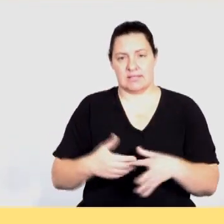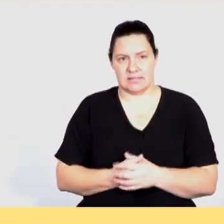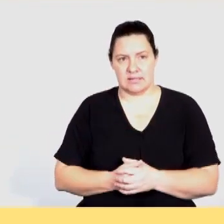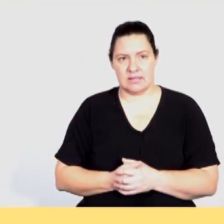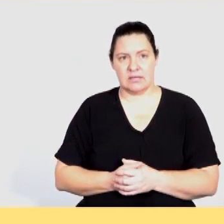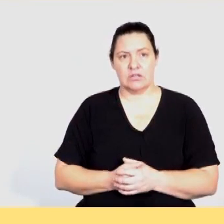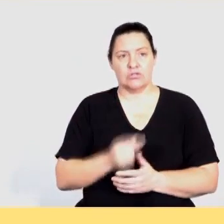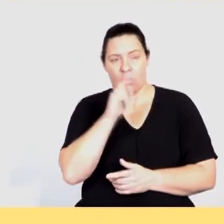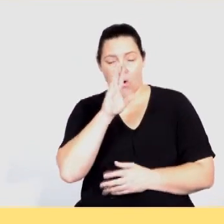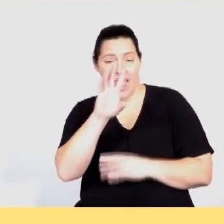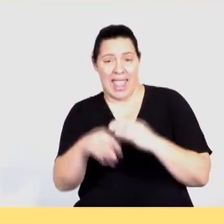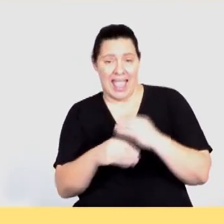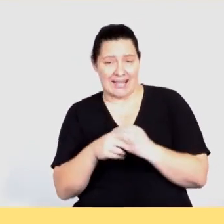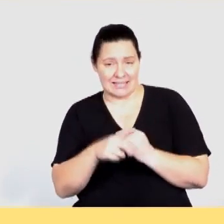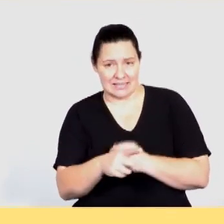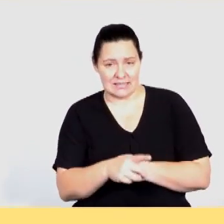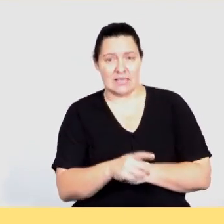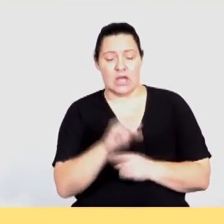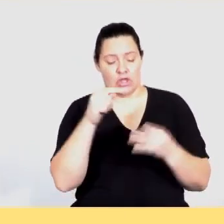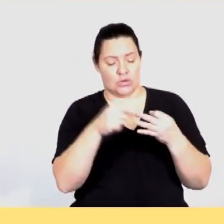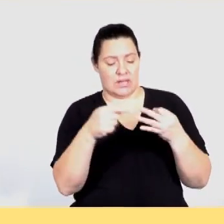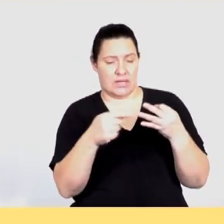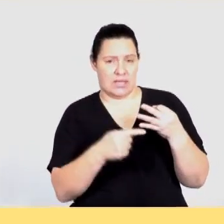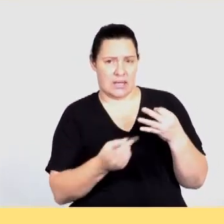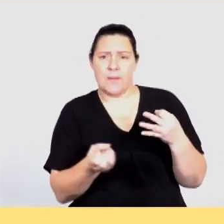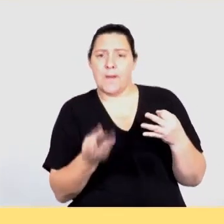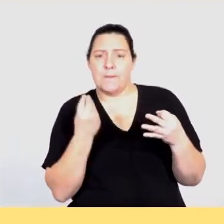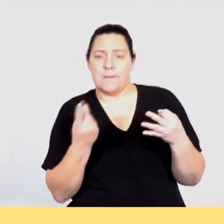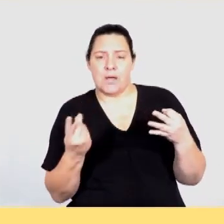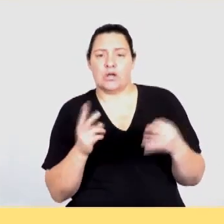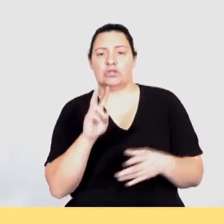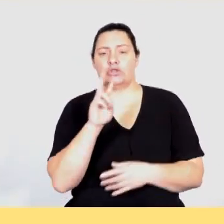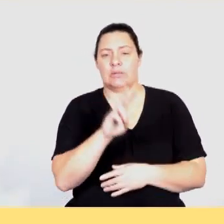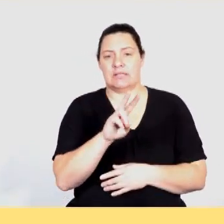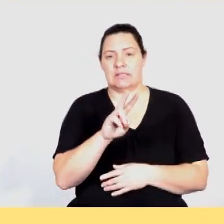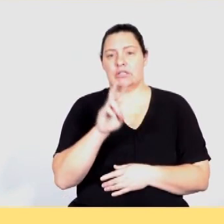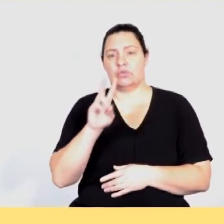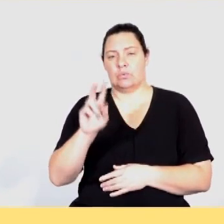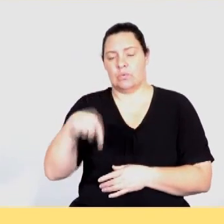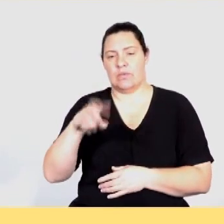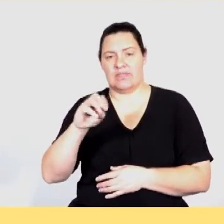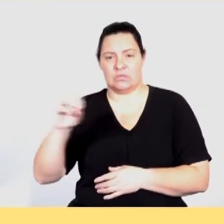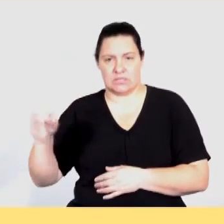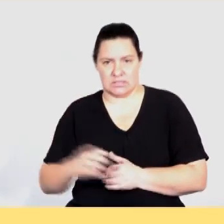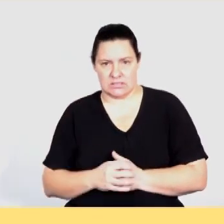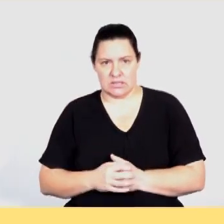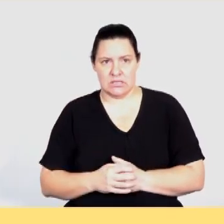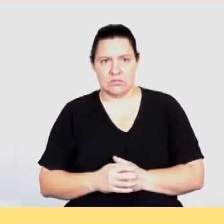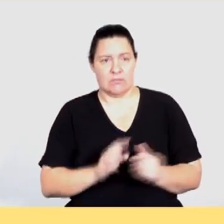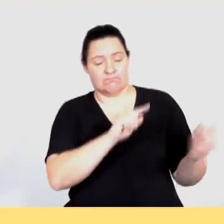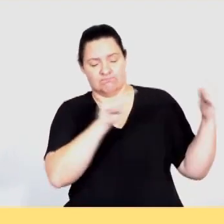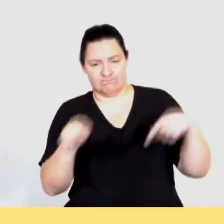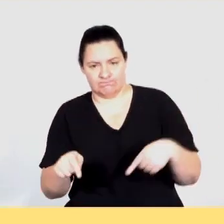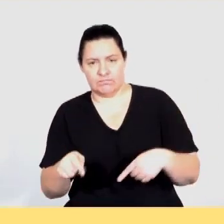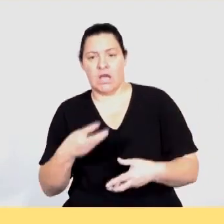Traders. Okay, so if you add these three amounts, how much do they give you? 22,000. So